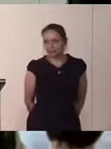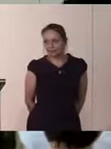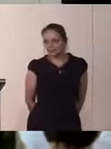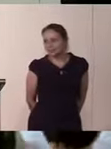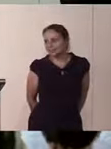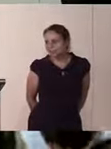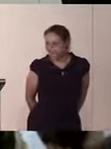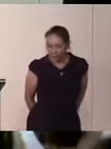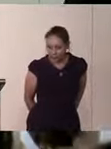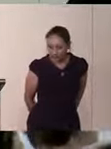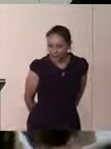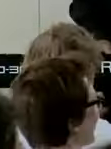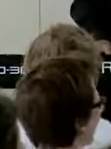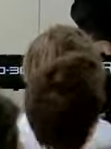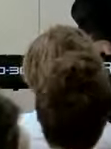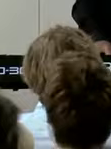eyes.